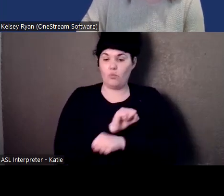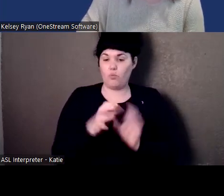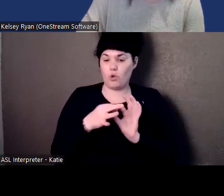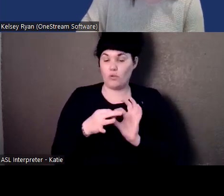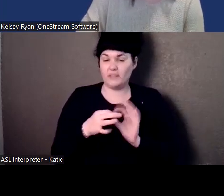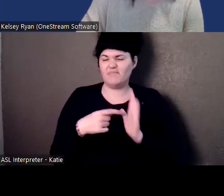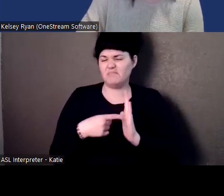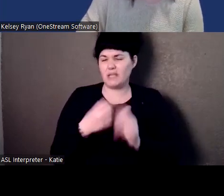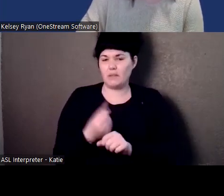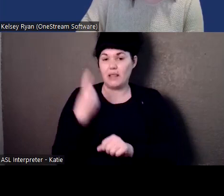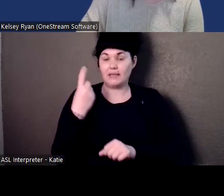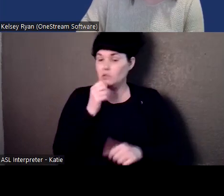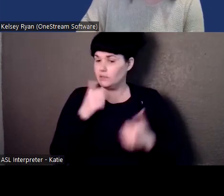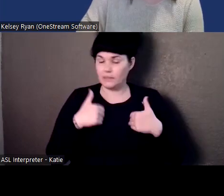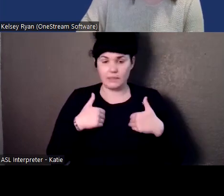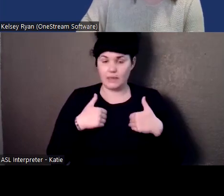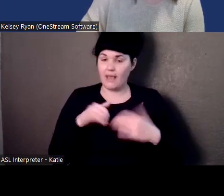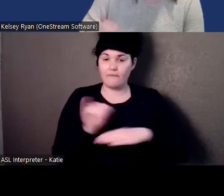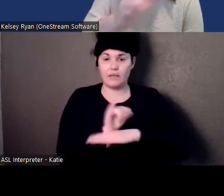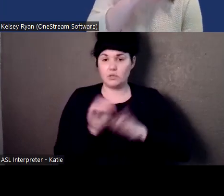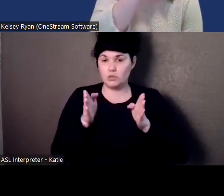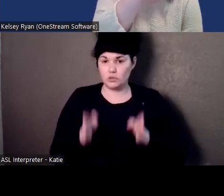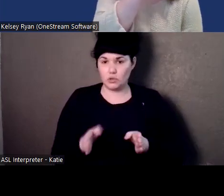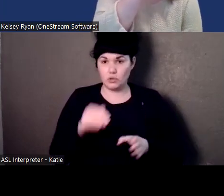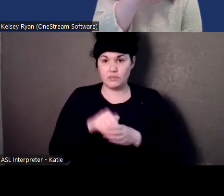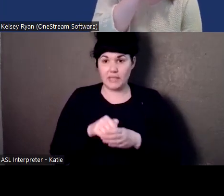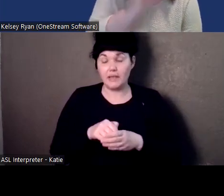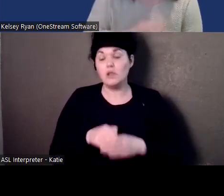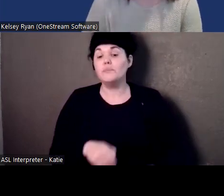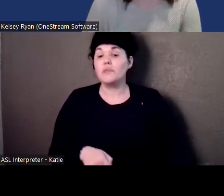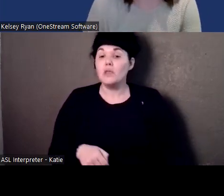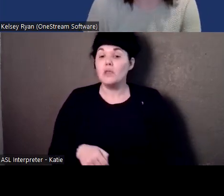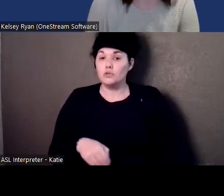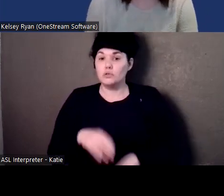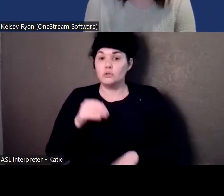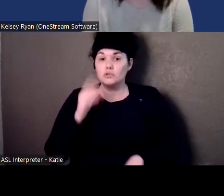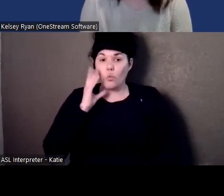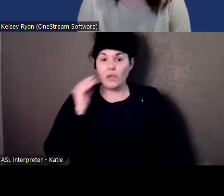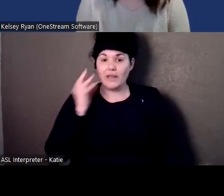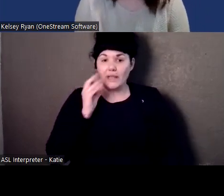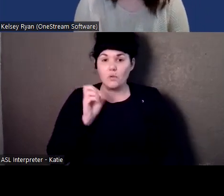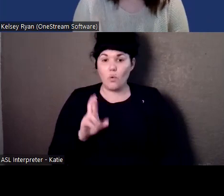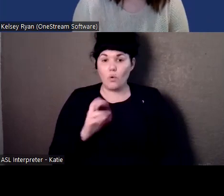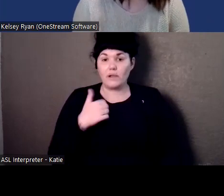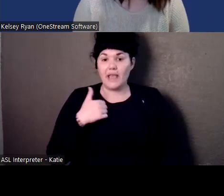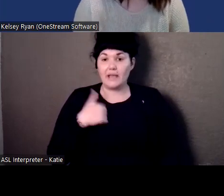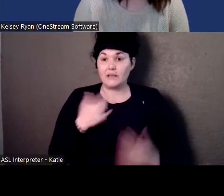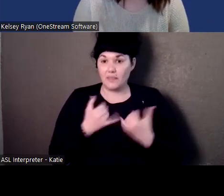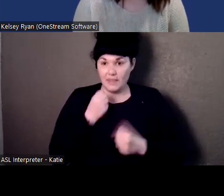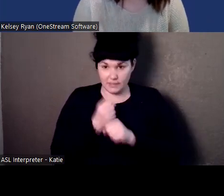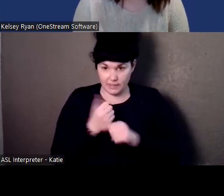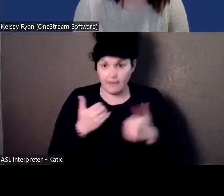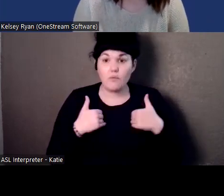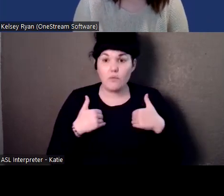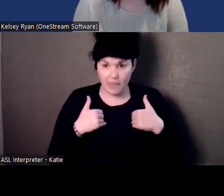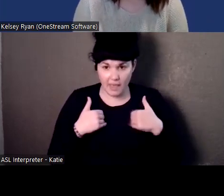year we didn't have interns based out of Sweden or Canada, and this year we are. So don't get me wrong, bulk of the